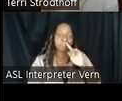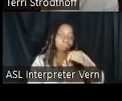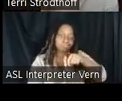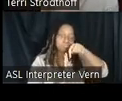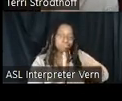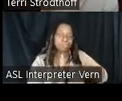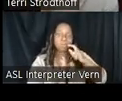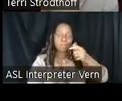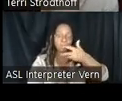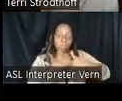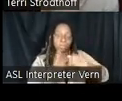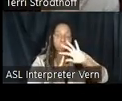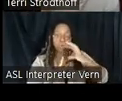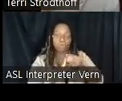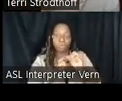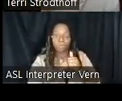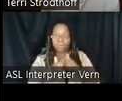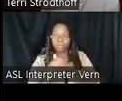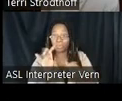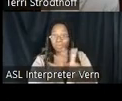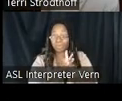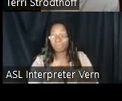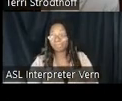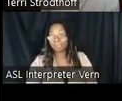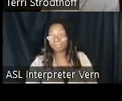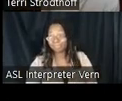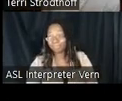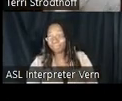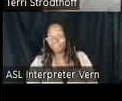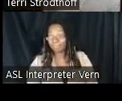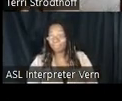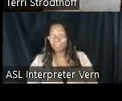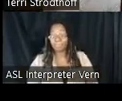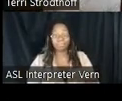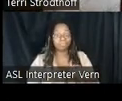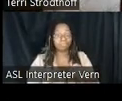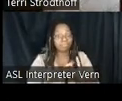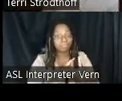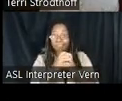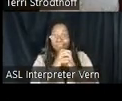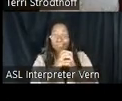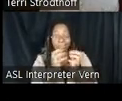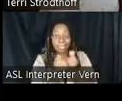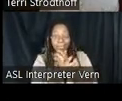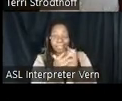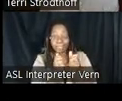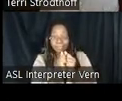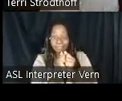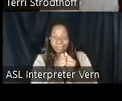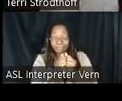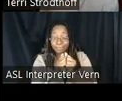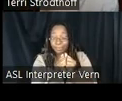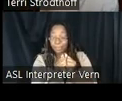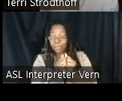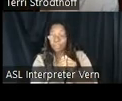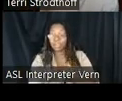identity of how we show up. It's all intersectional, all together. And when we go through each one of